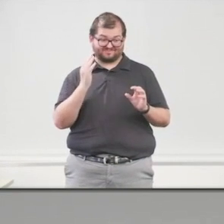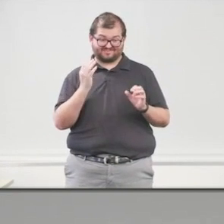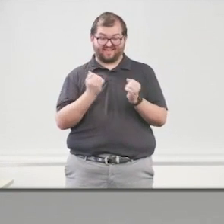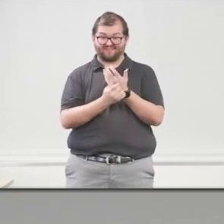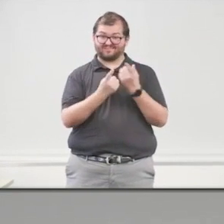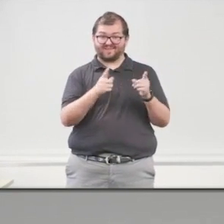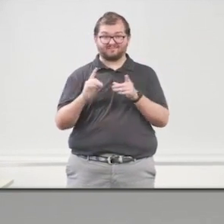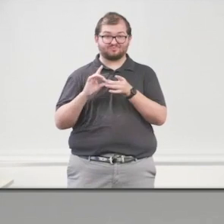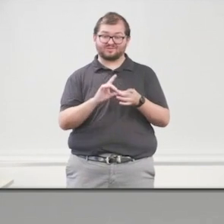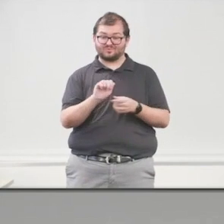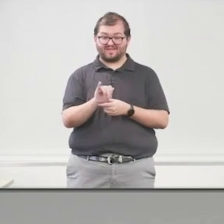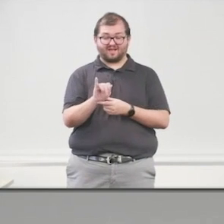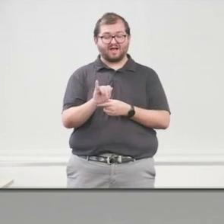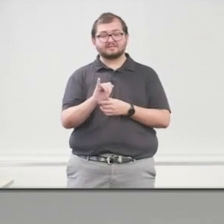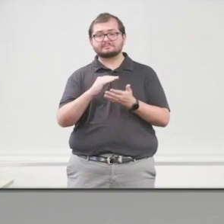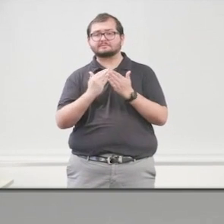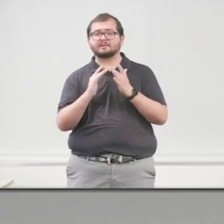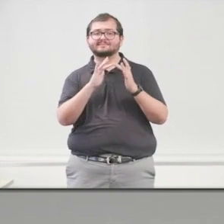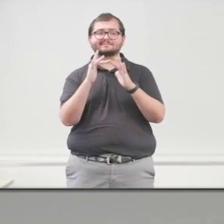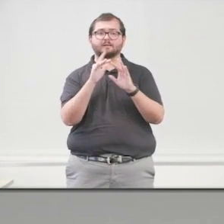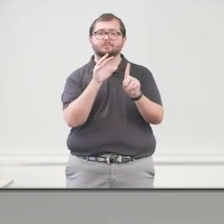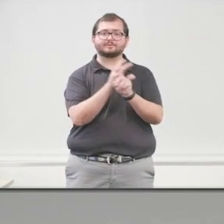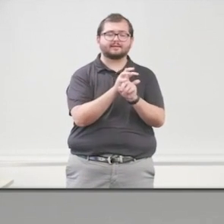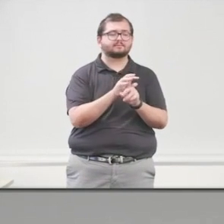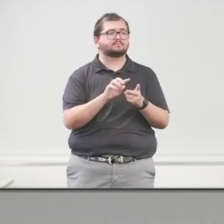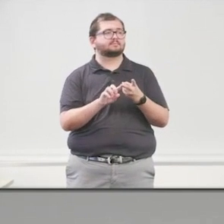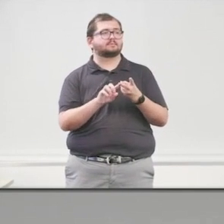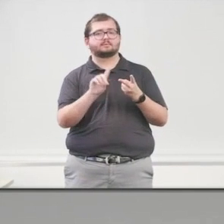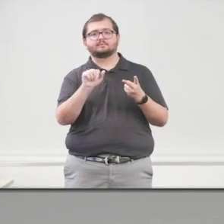situations, cyber attacks, data loss,